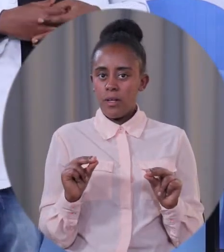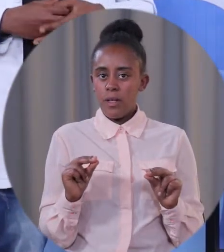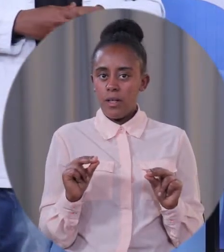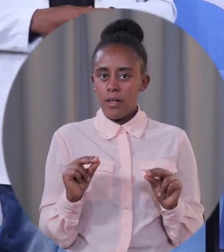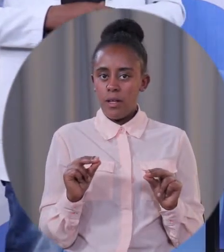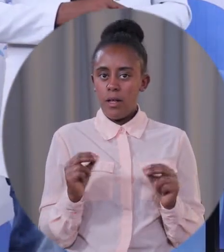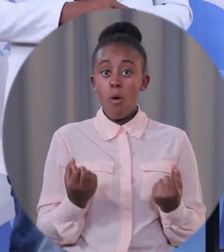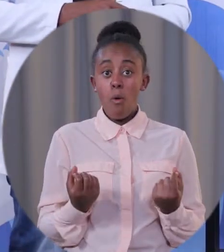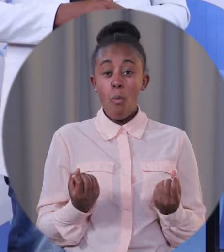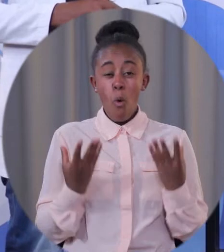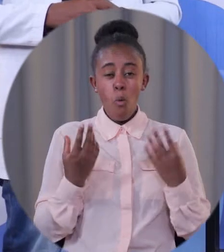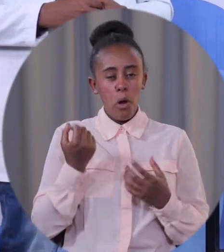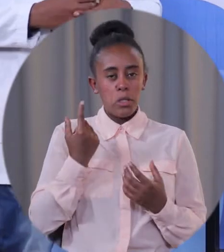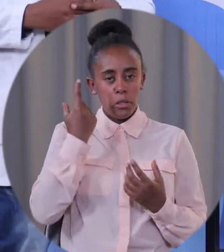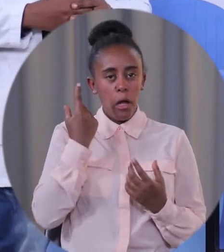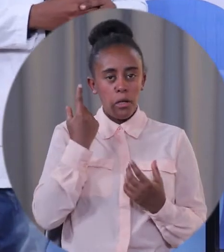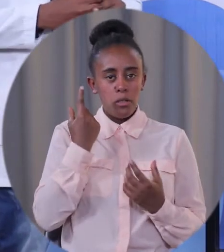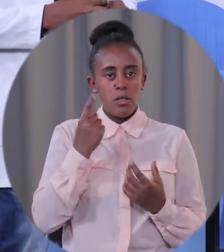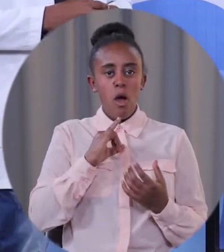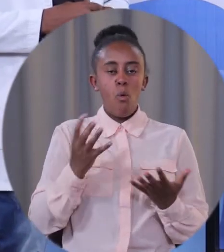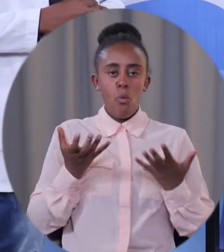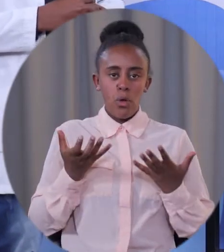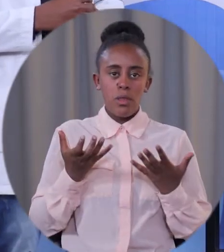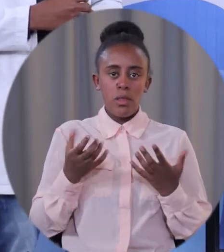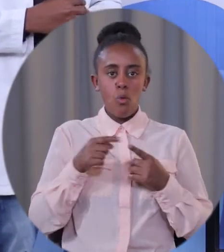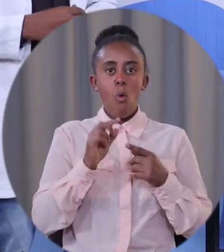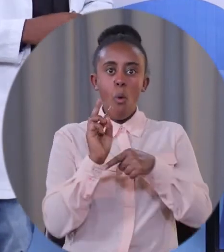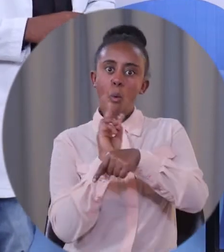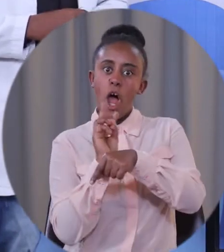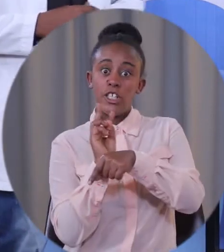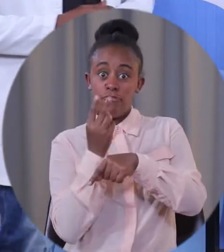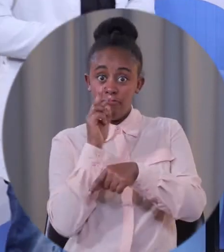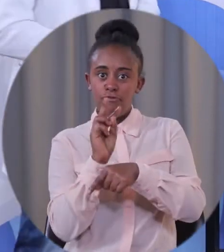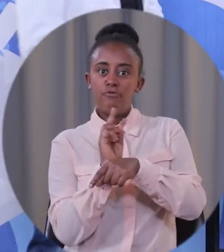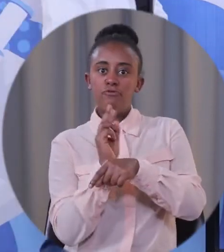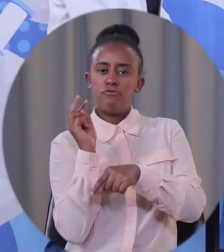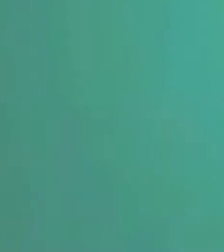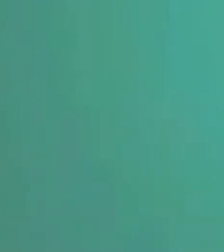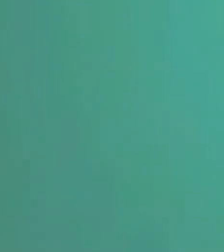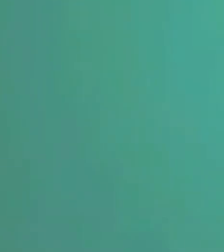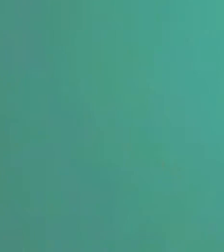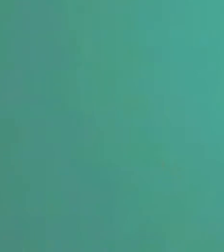To more understanding, I want you to watch some video.